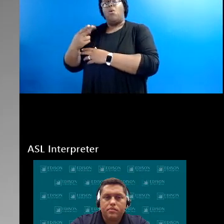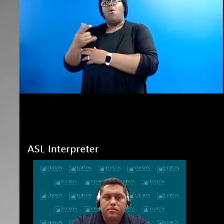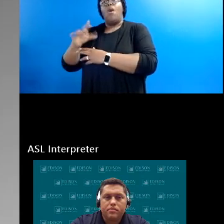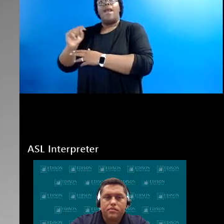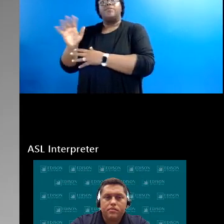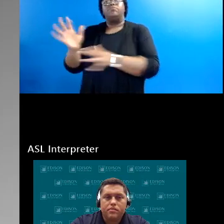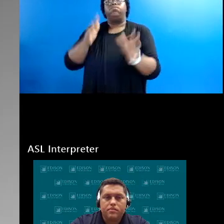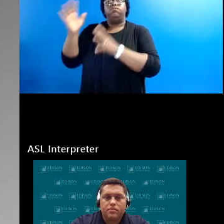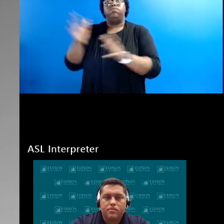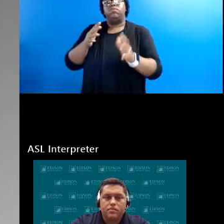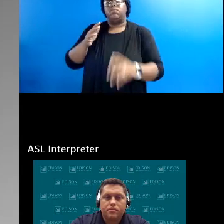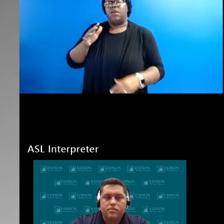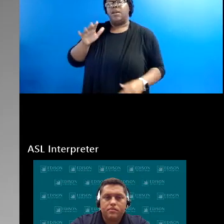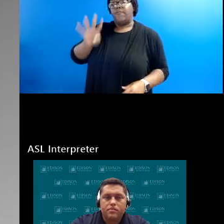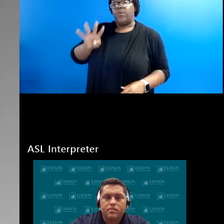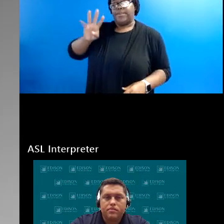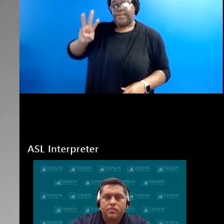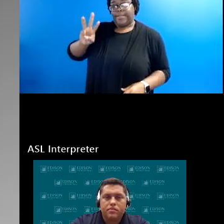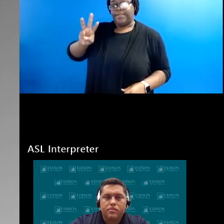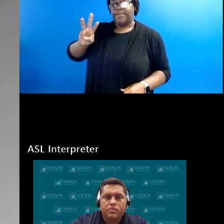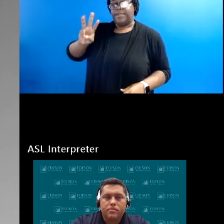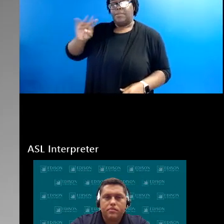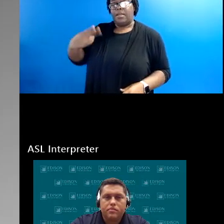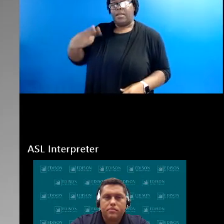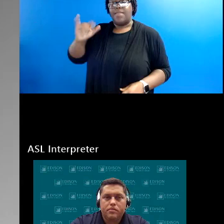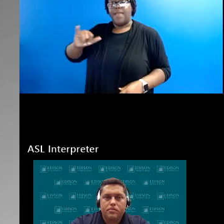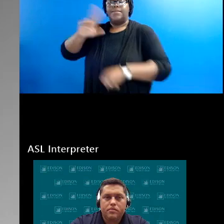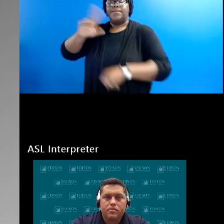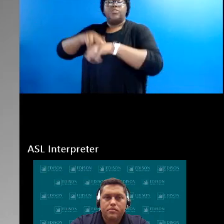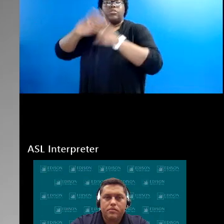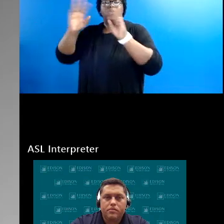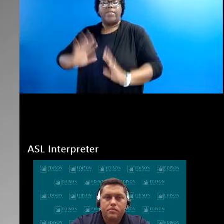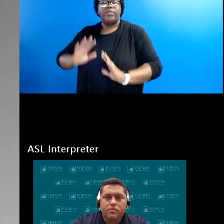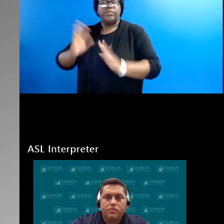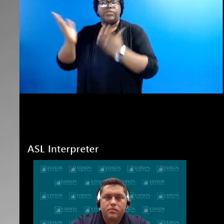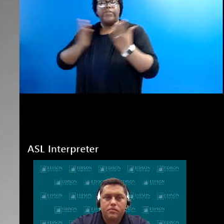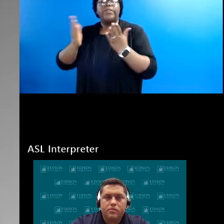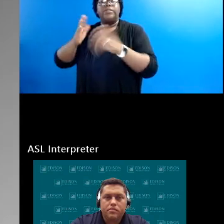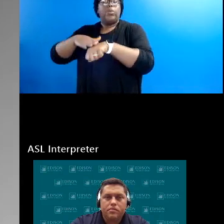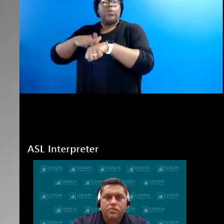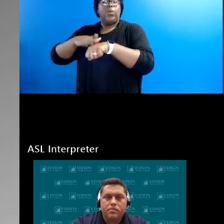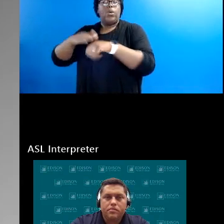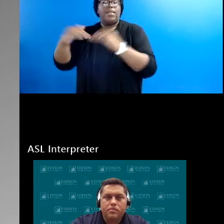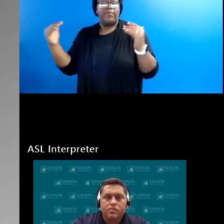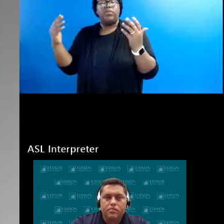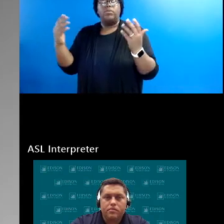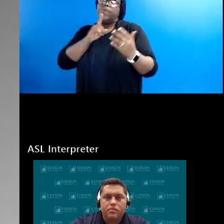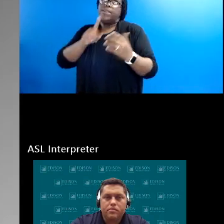hour, which is the National Weather Service wind advisory warning level or advisory